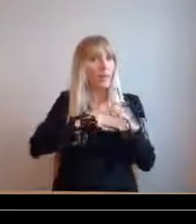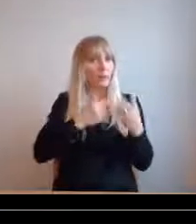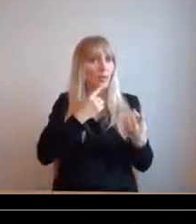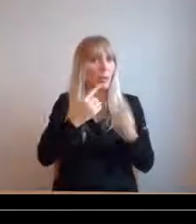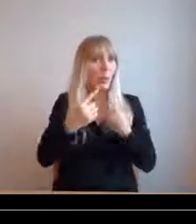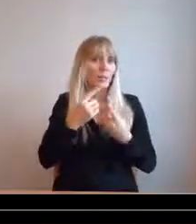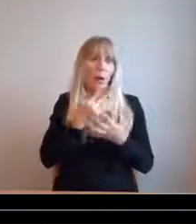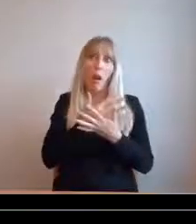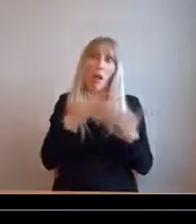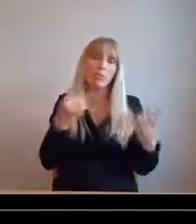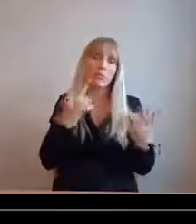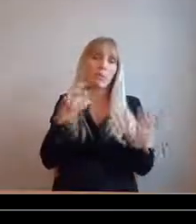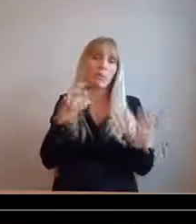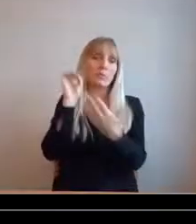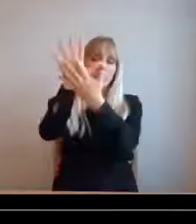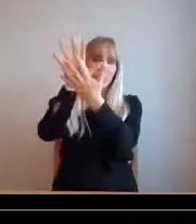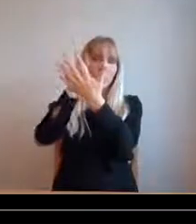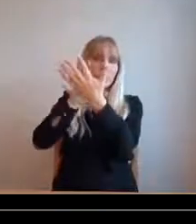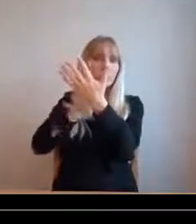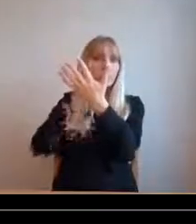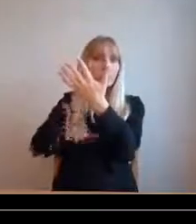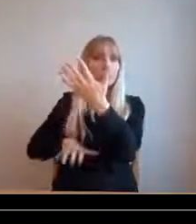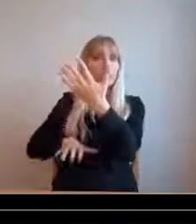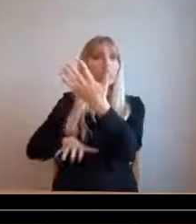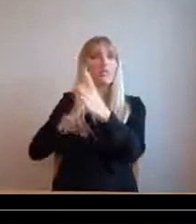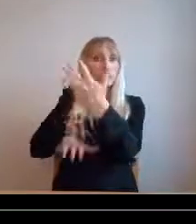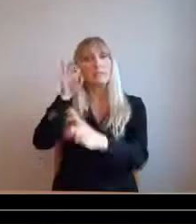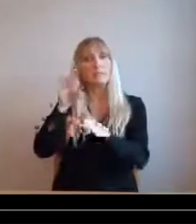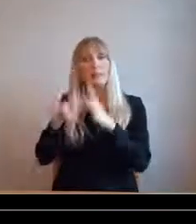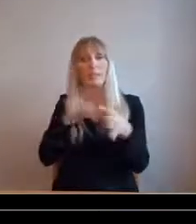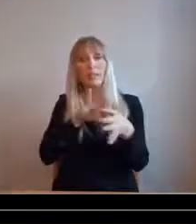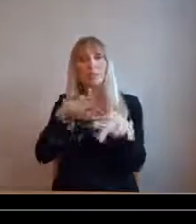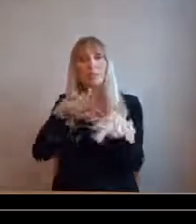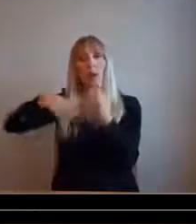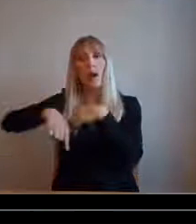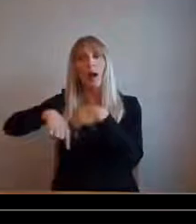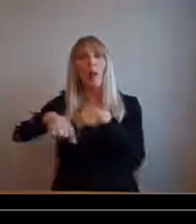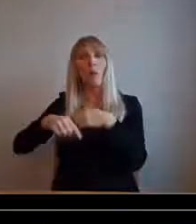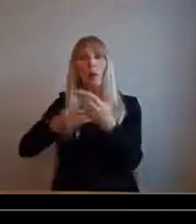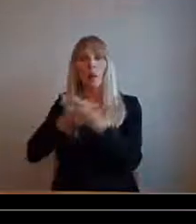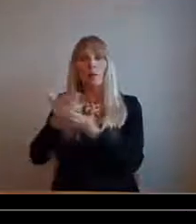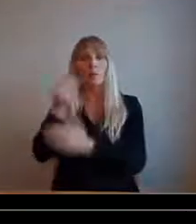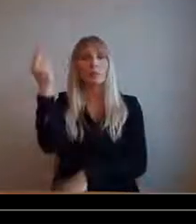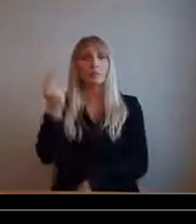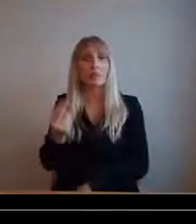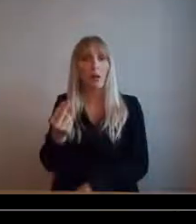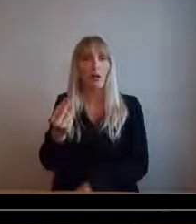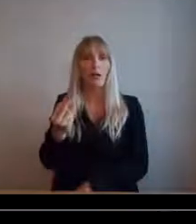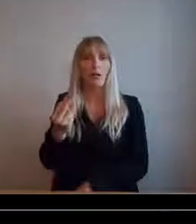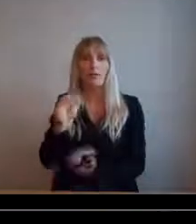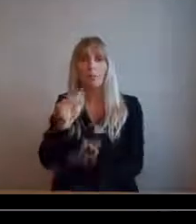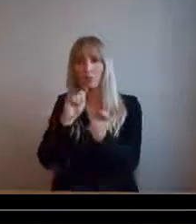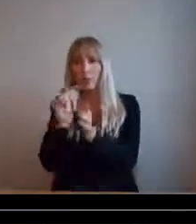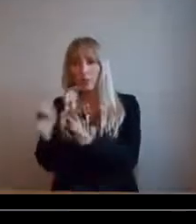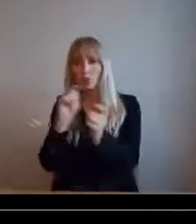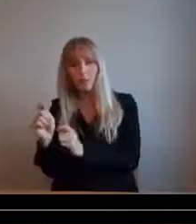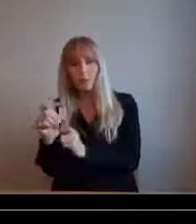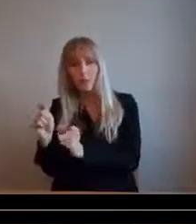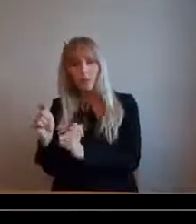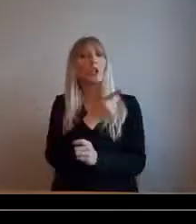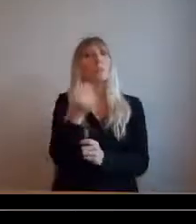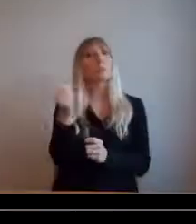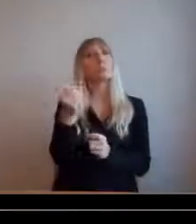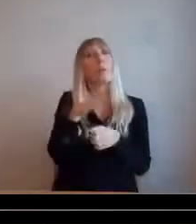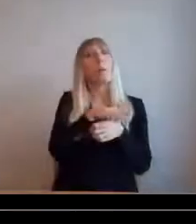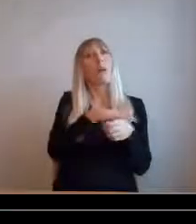quite a lot of information there, specifically pertaining to this design refinement consultation. Some of the highlights, I